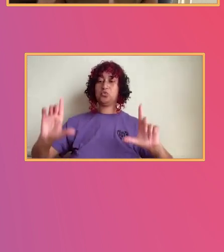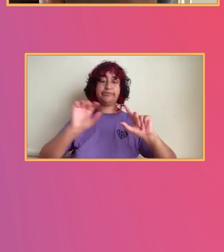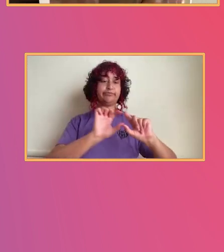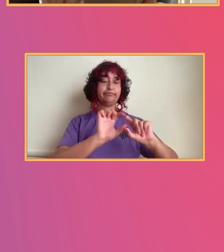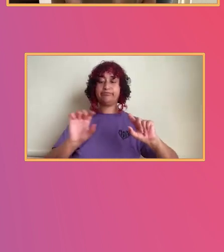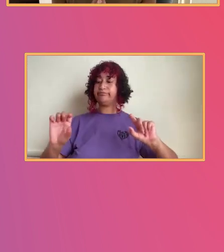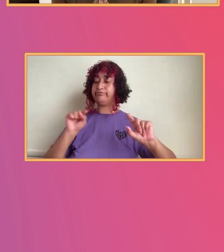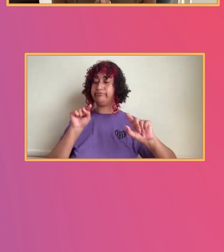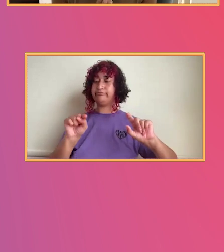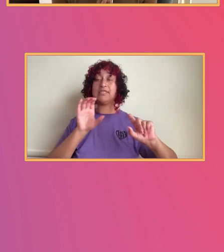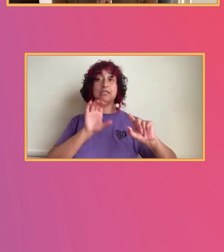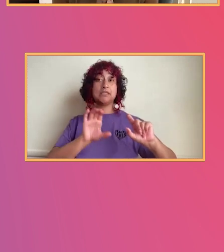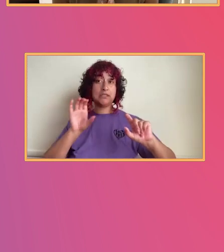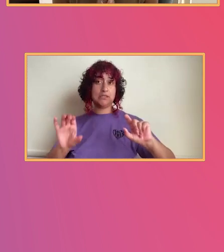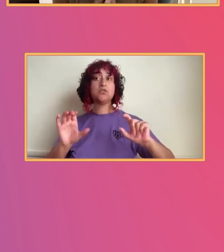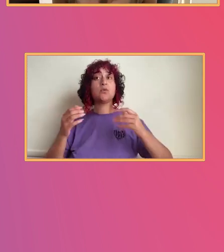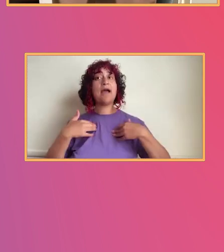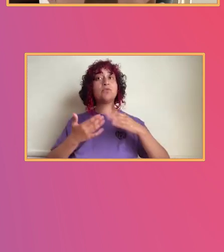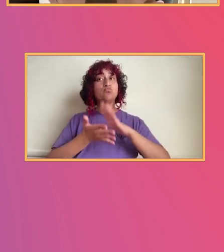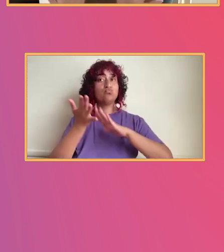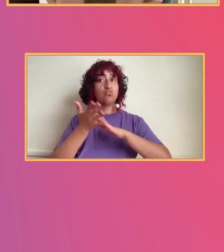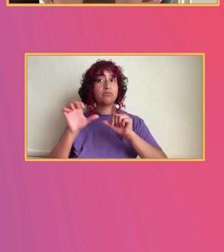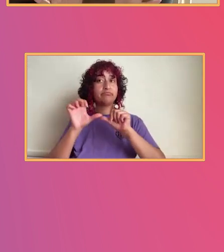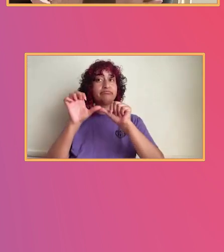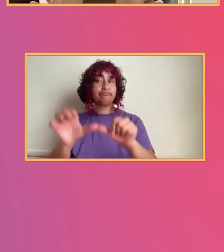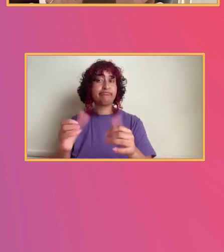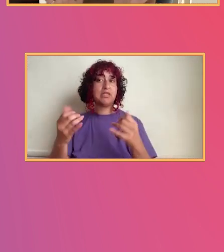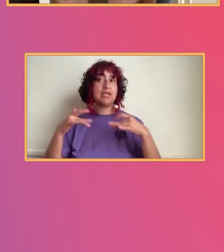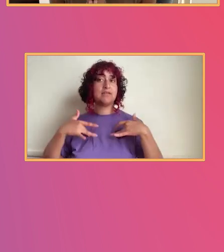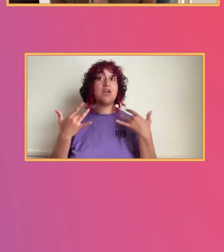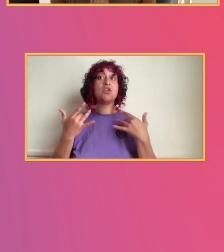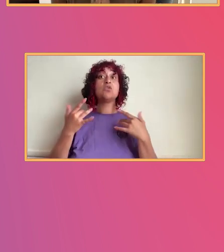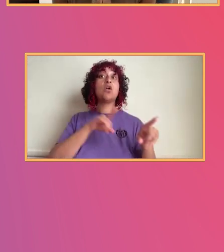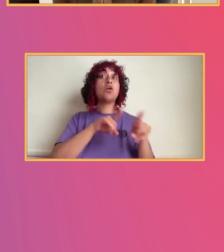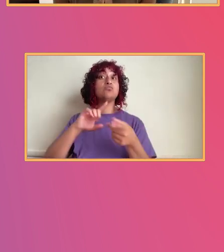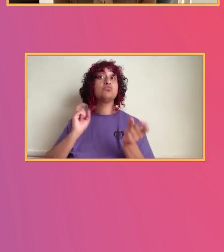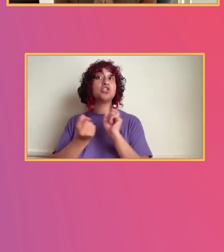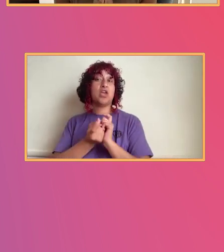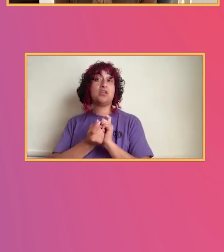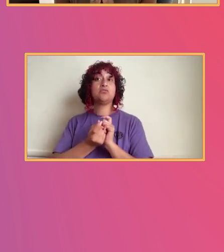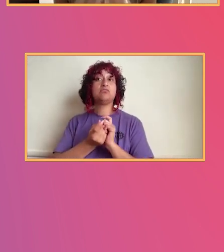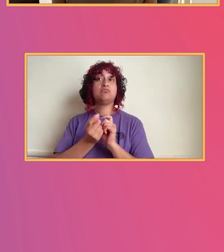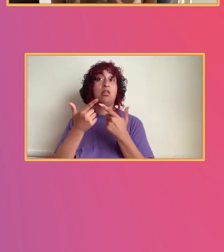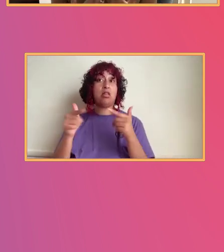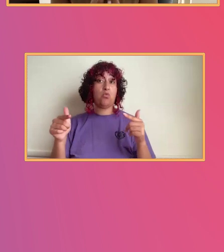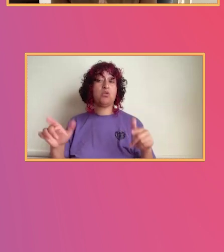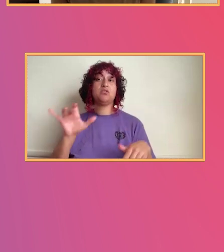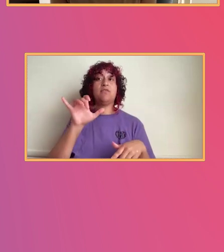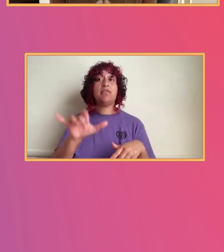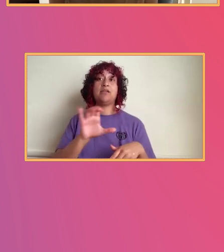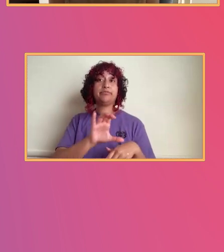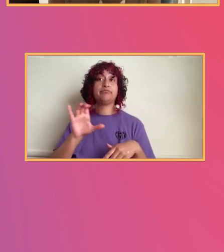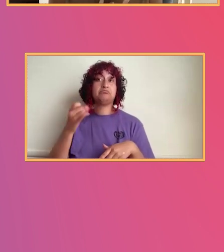to run during the session. You can also alter the language of those closed captions if that would better